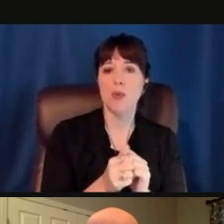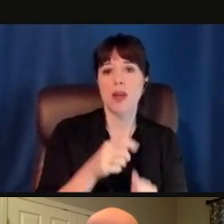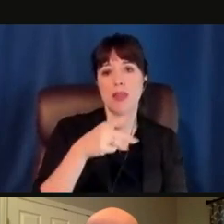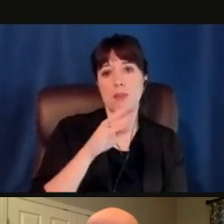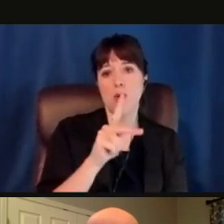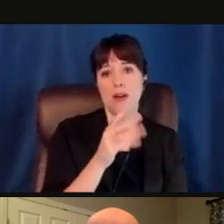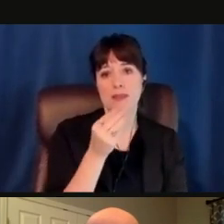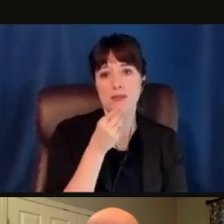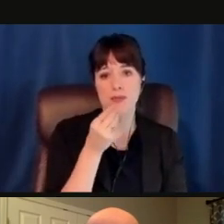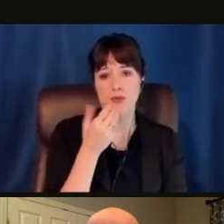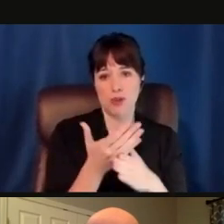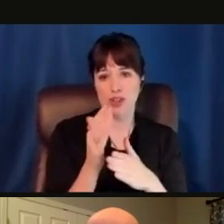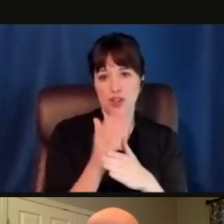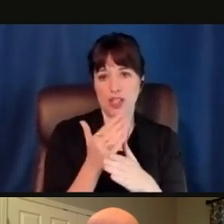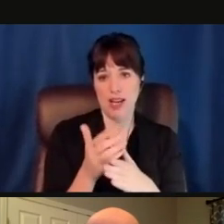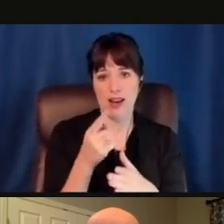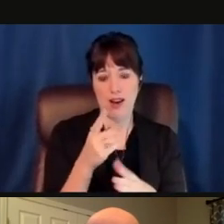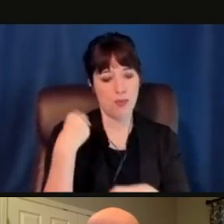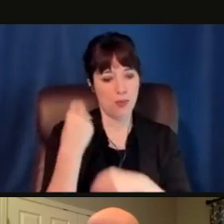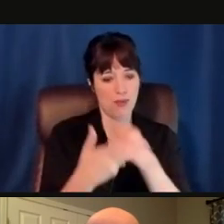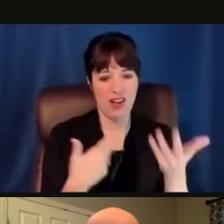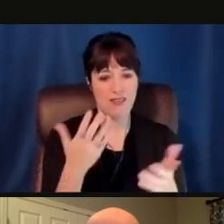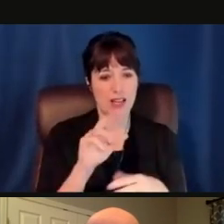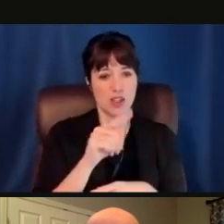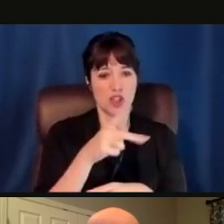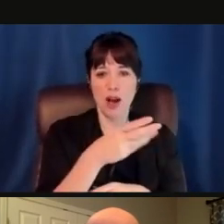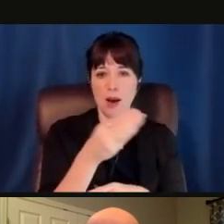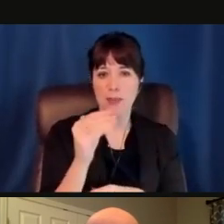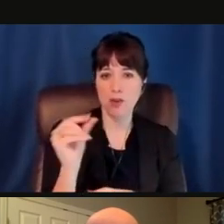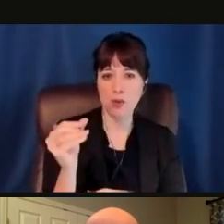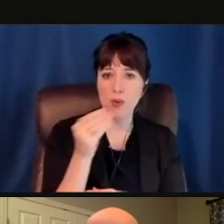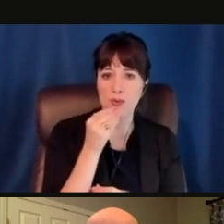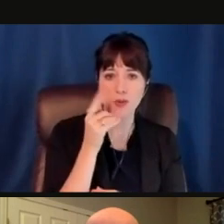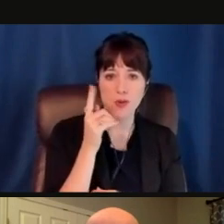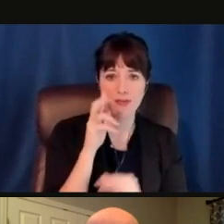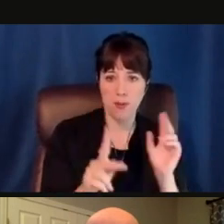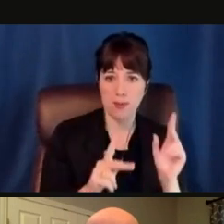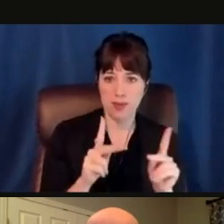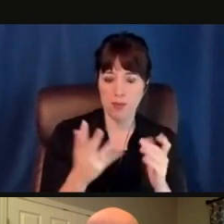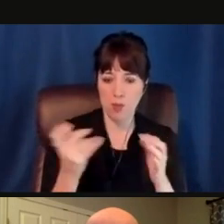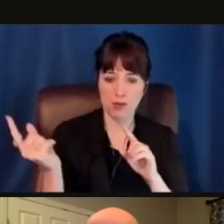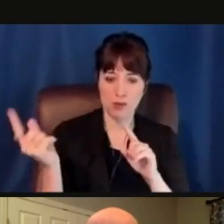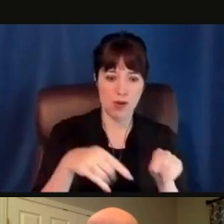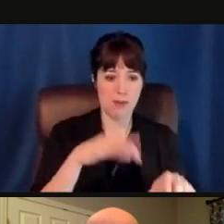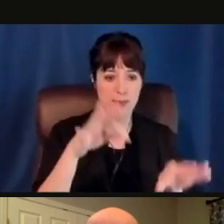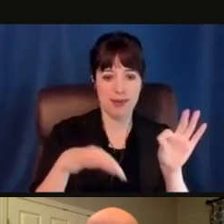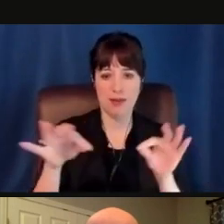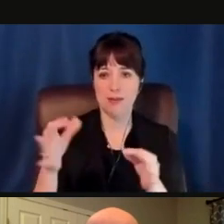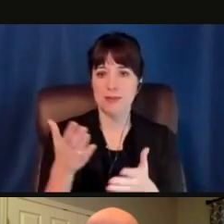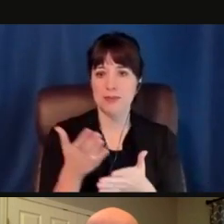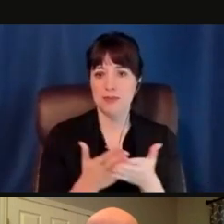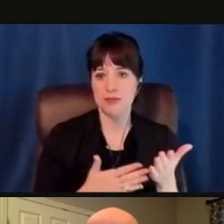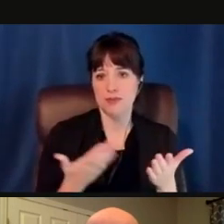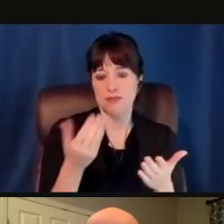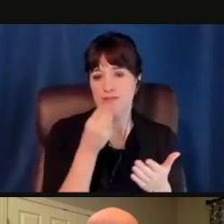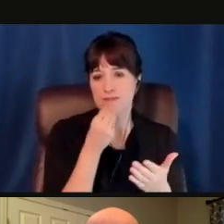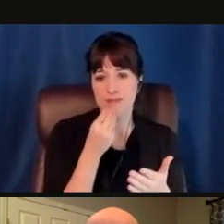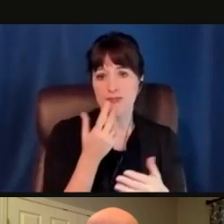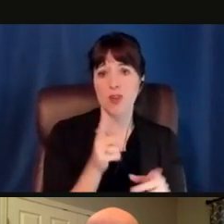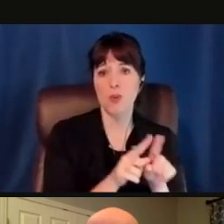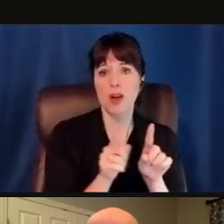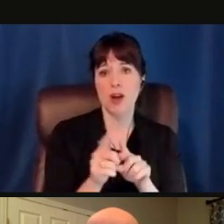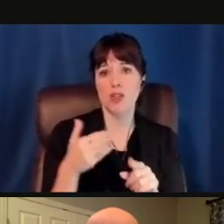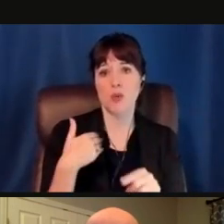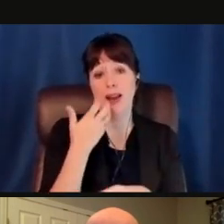who provided shop-and-go kind of style food for people who wanted to come and pick up some groceries. We also had